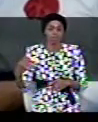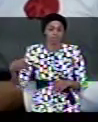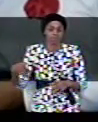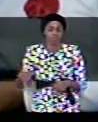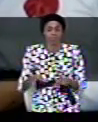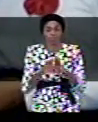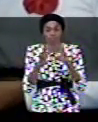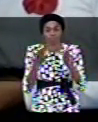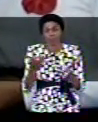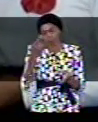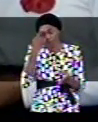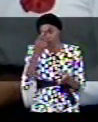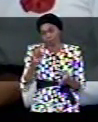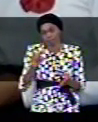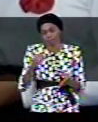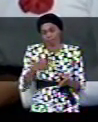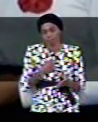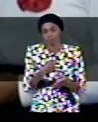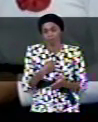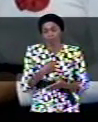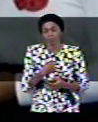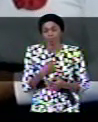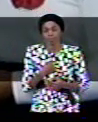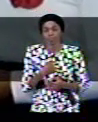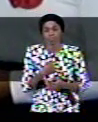Rock of Ages, cleft for me.